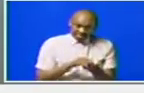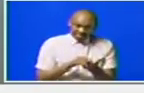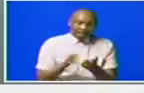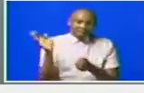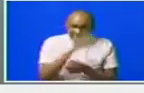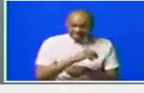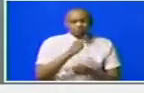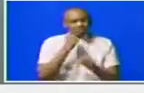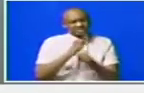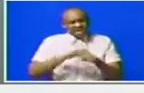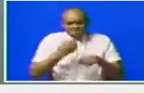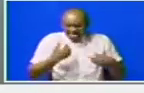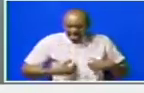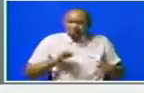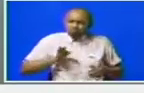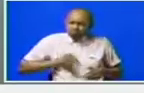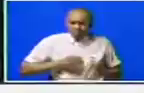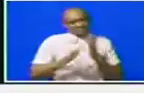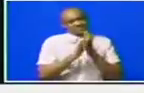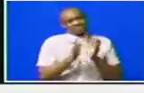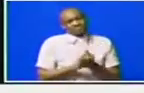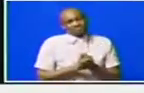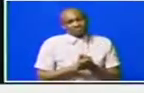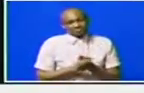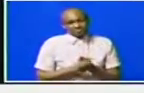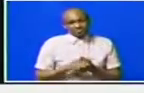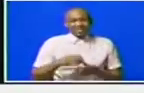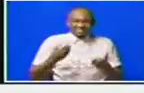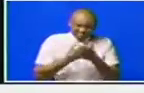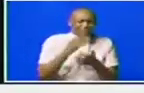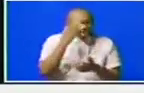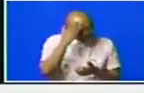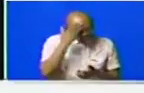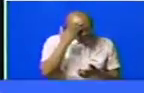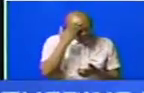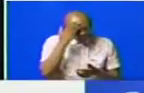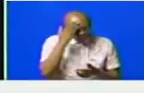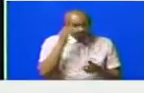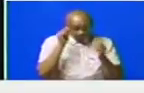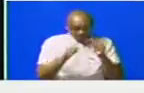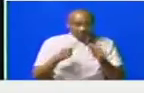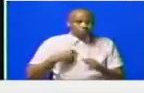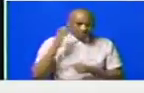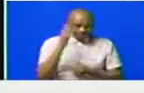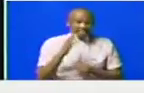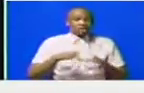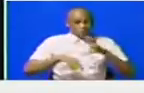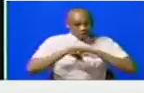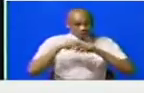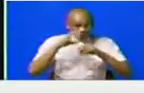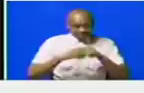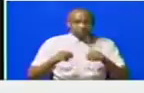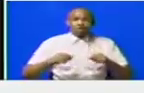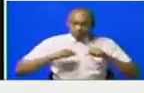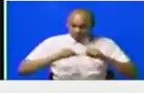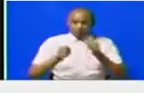the productive young woman that she was. Something I know I'll be able to be comfortable, to